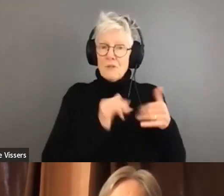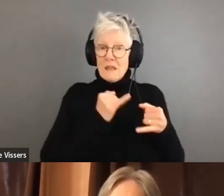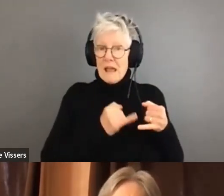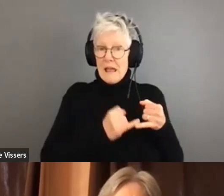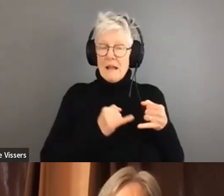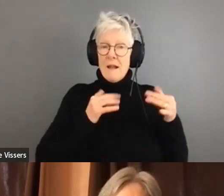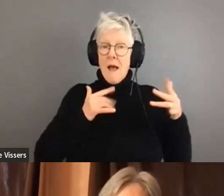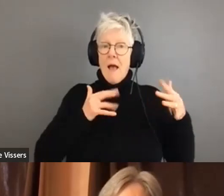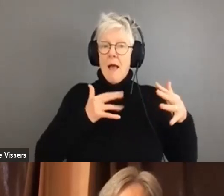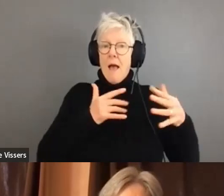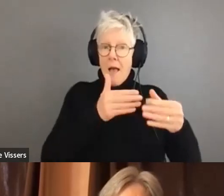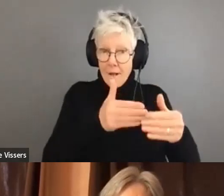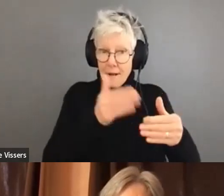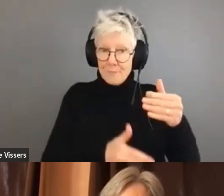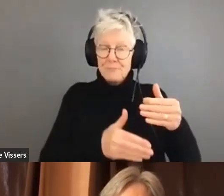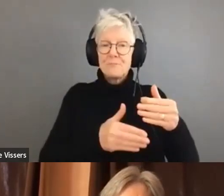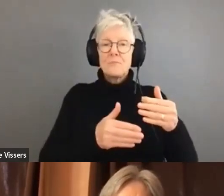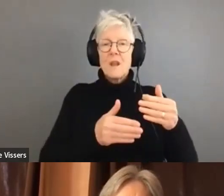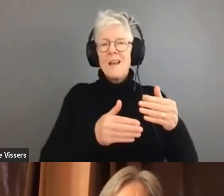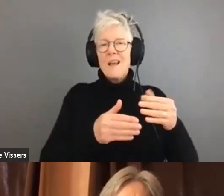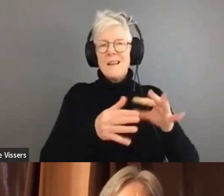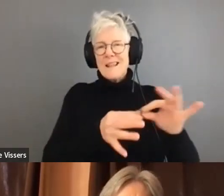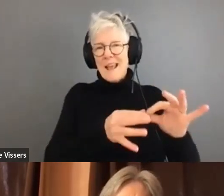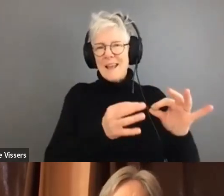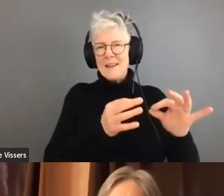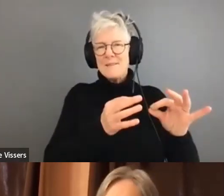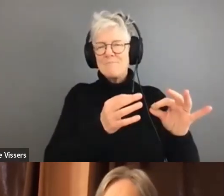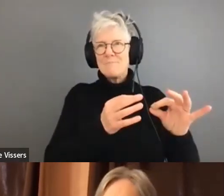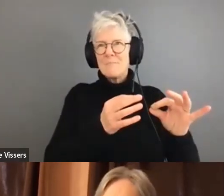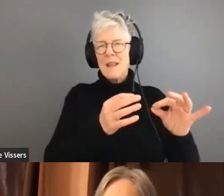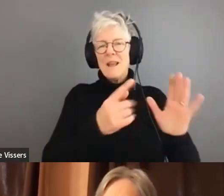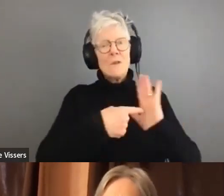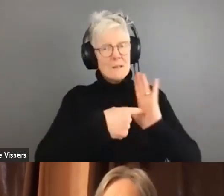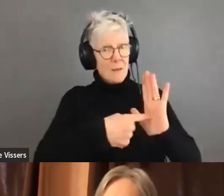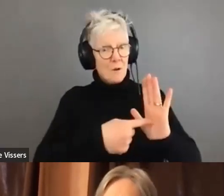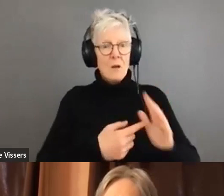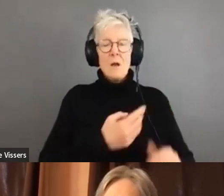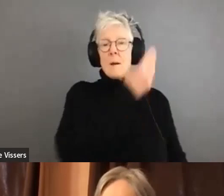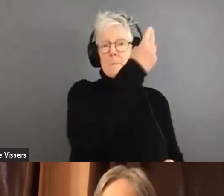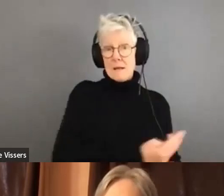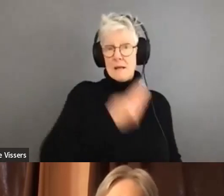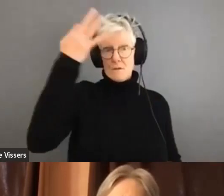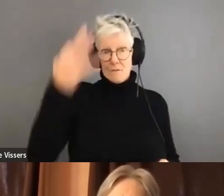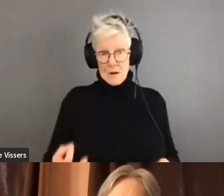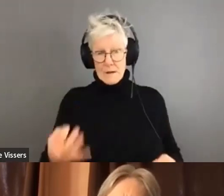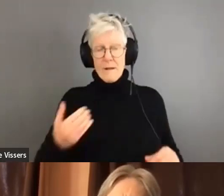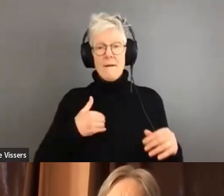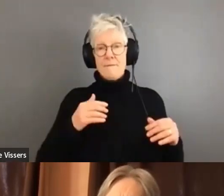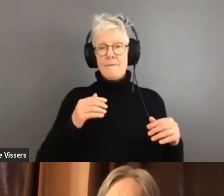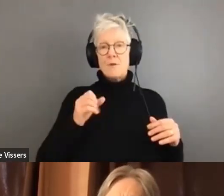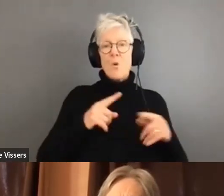So there are some, like, I host a show on Monday and Friday mornings, and the guests have their own opinions. So at